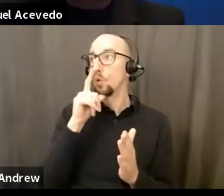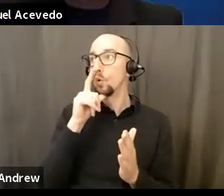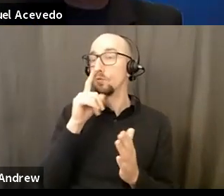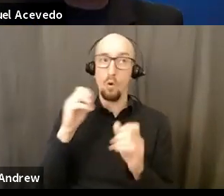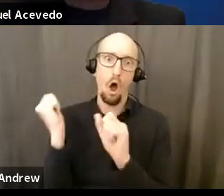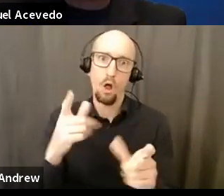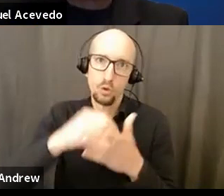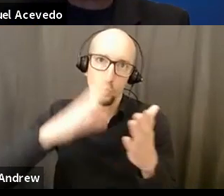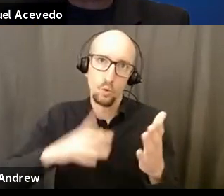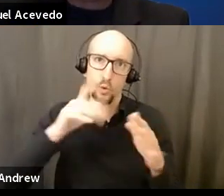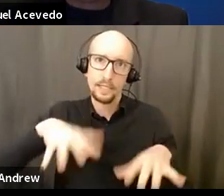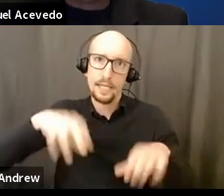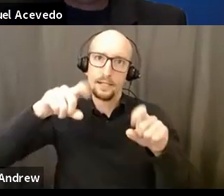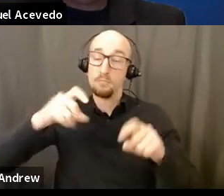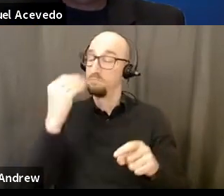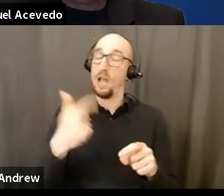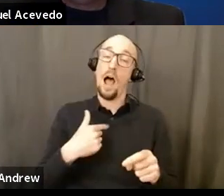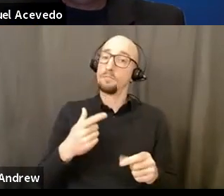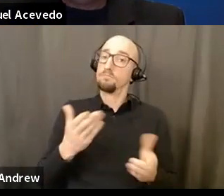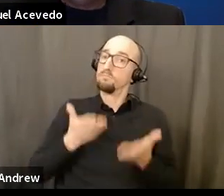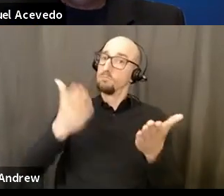students in my mind should take the test,